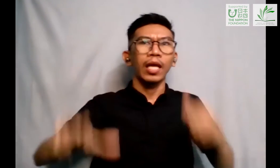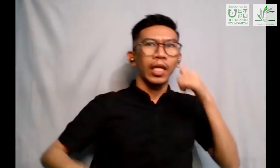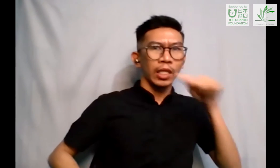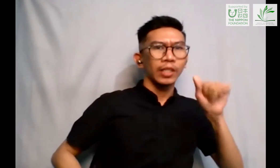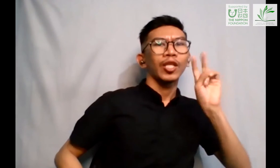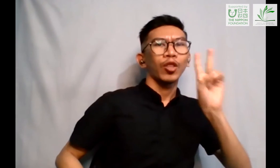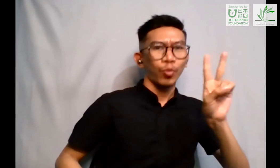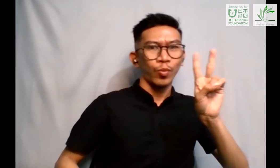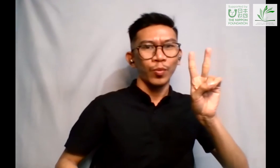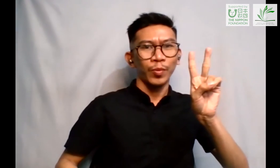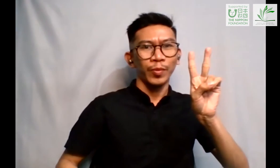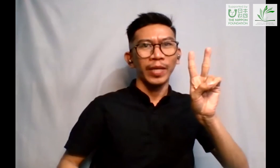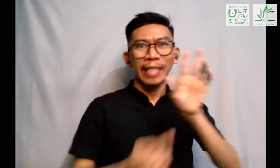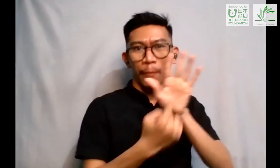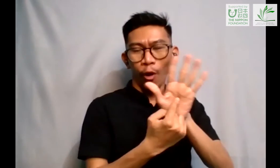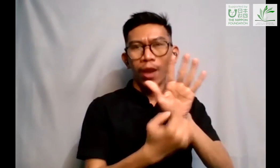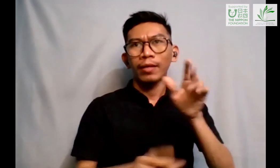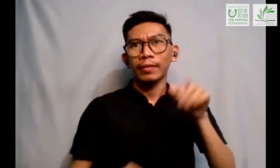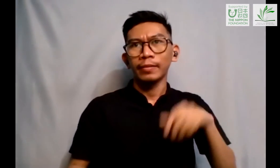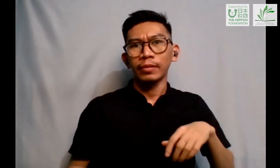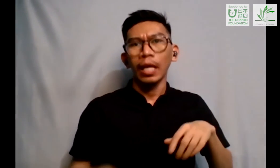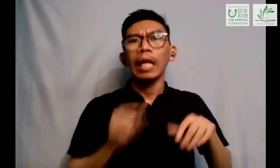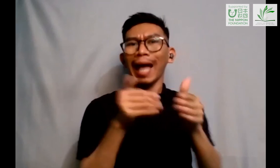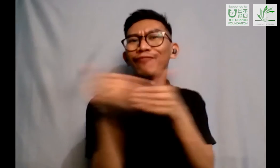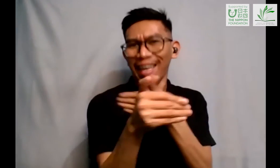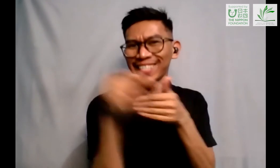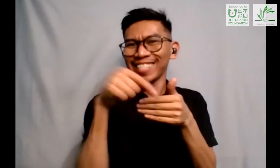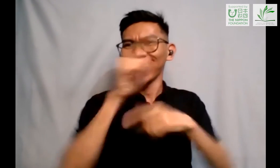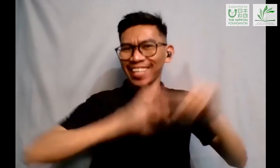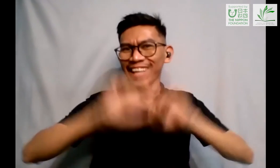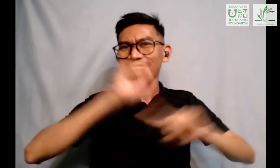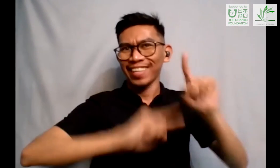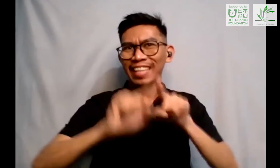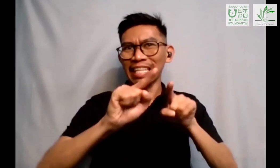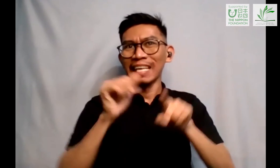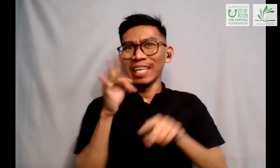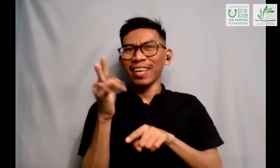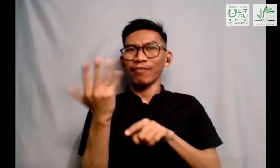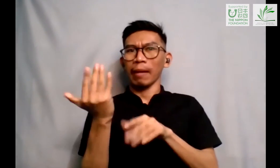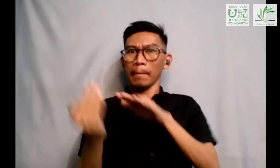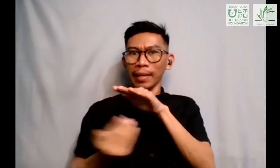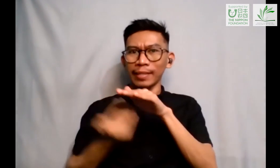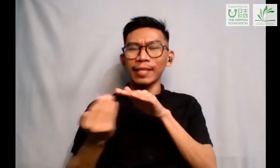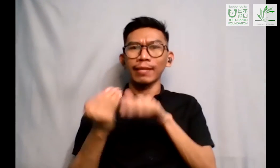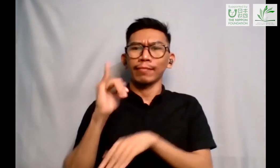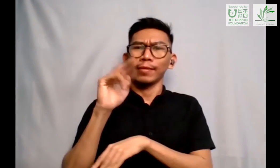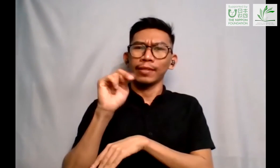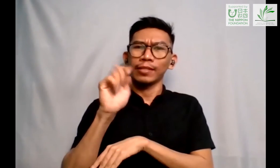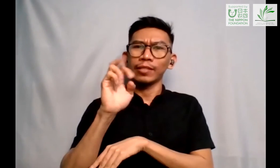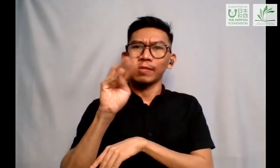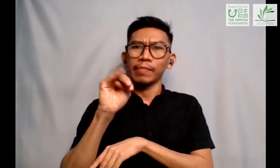2, that's more advanced. There's an intermediate form, which I think you could probably use